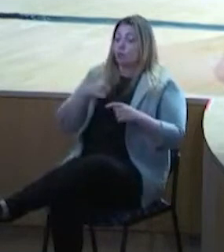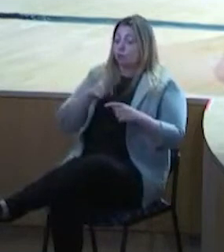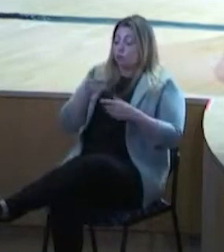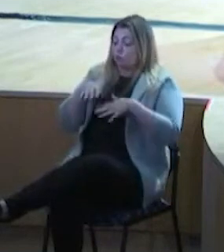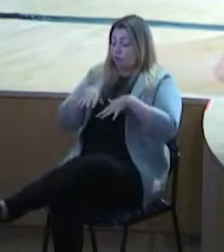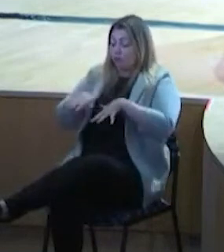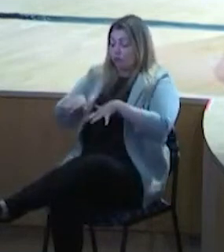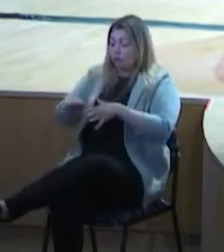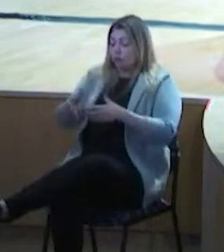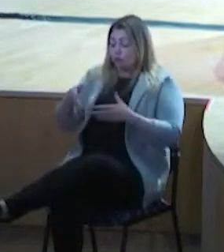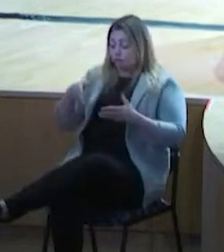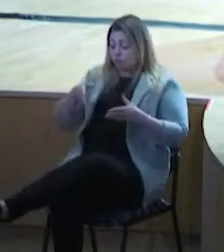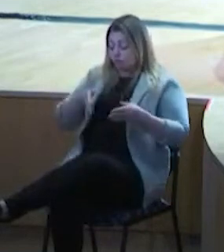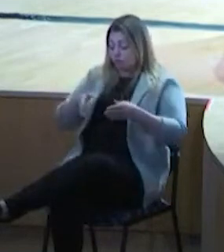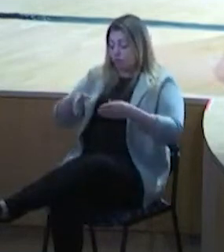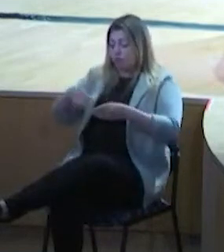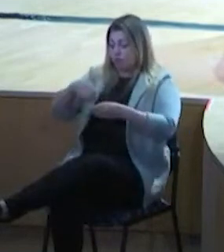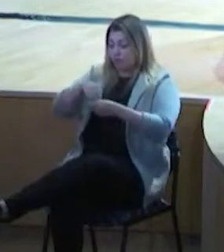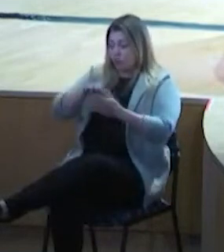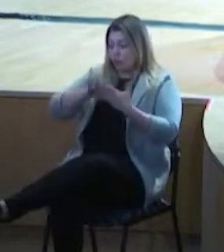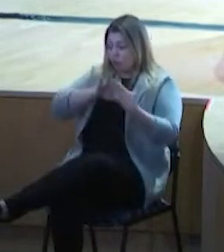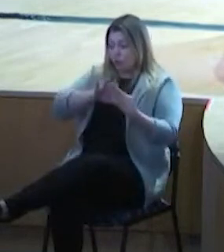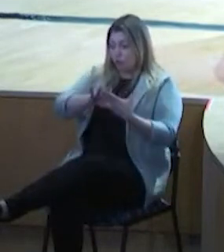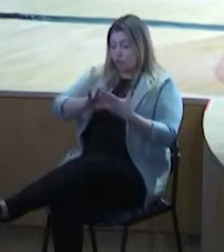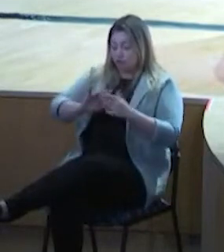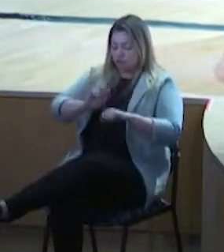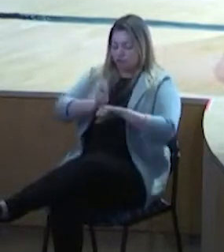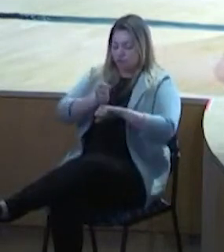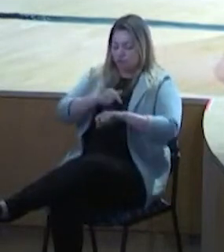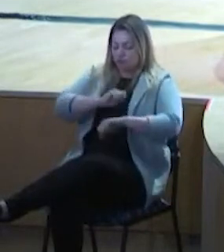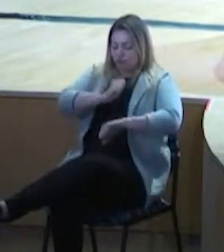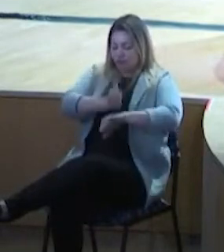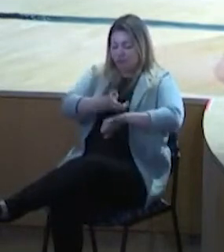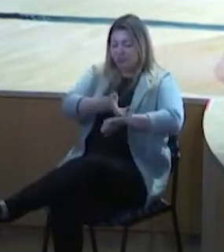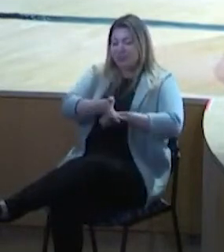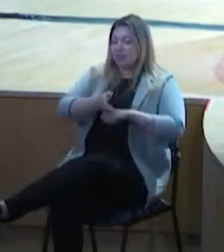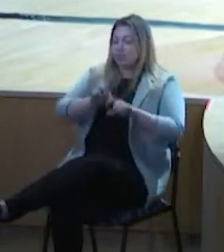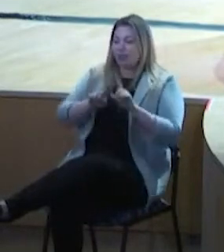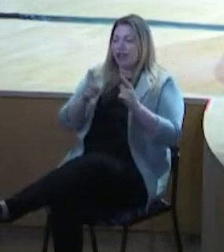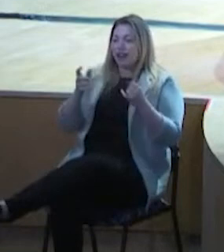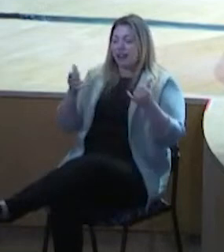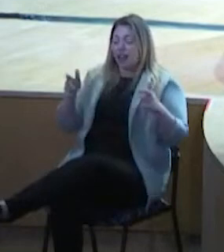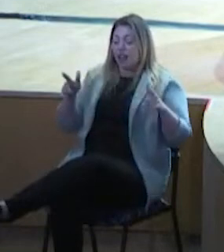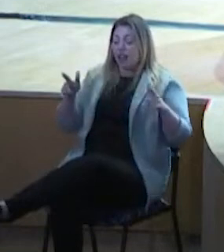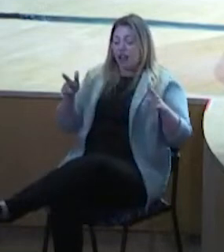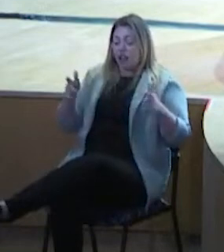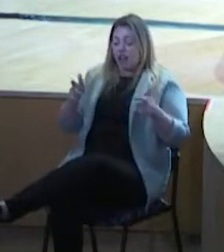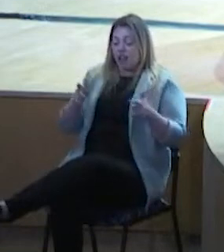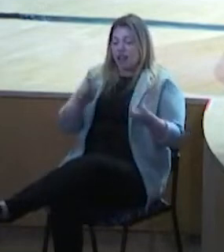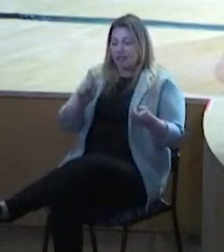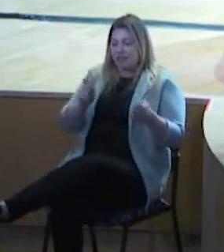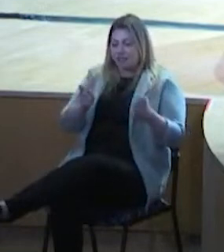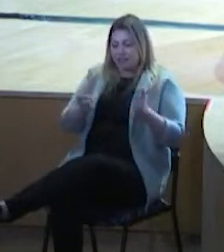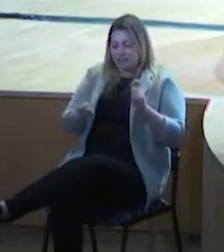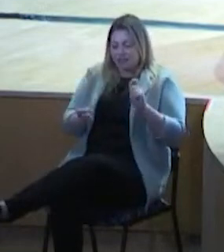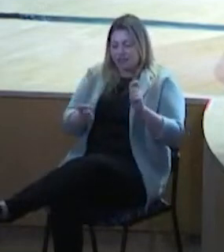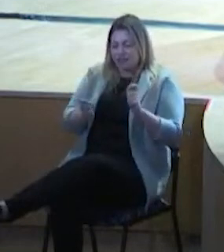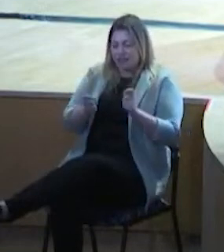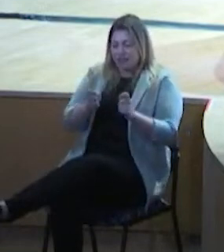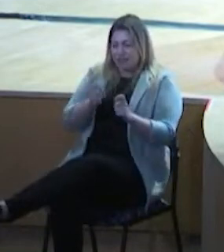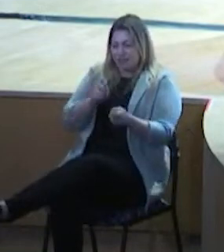ran through our community since we've settled there, and over time it's been changing because of